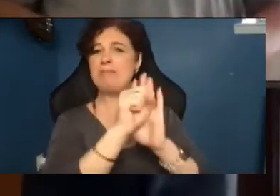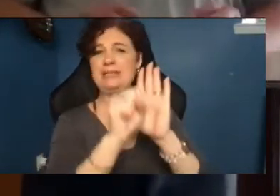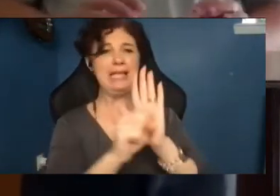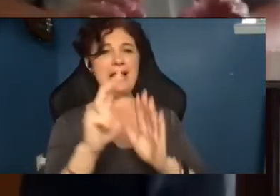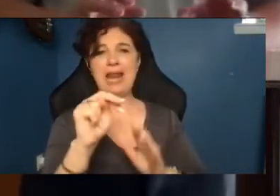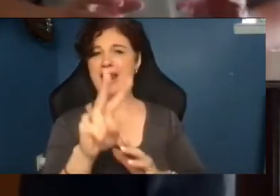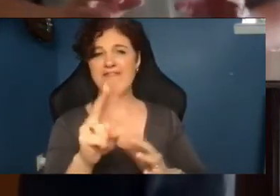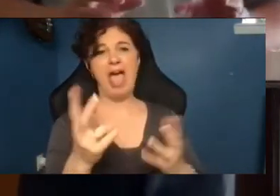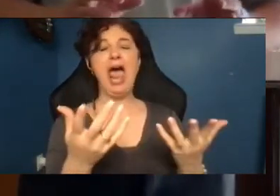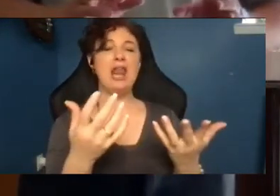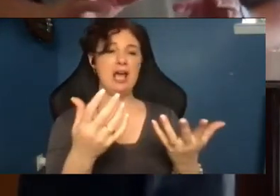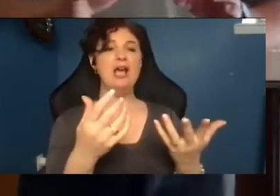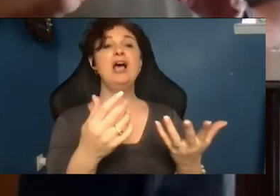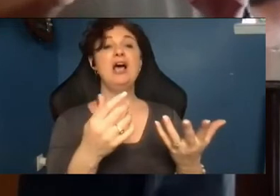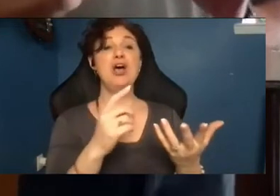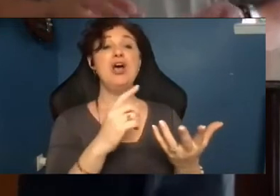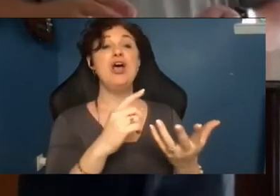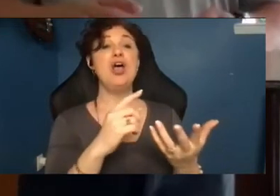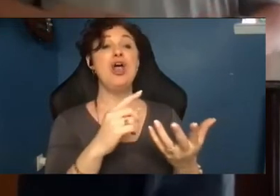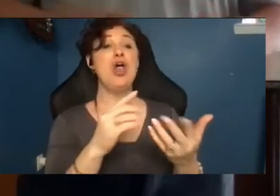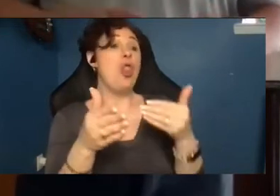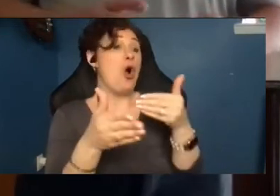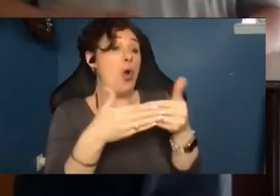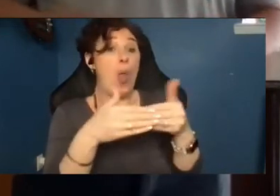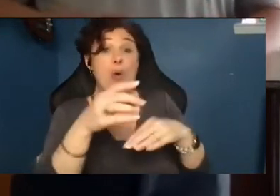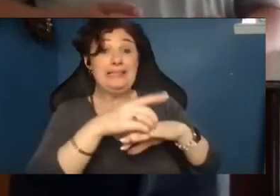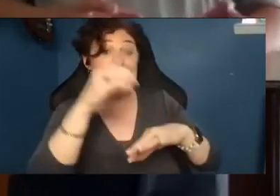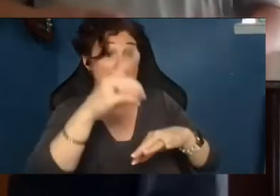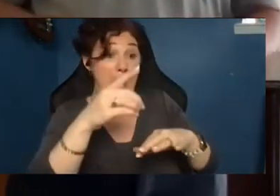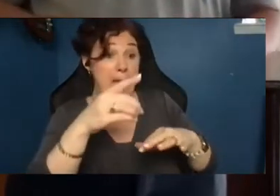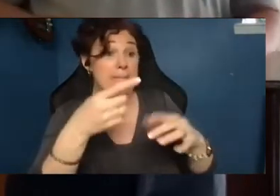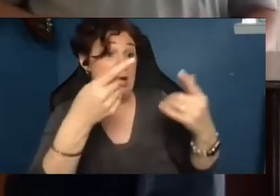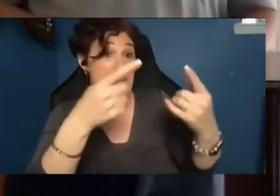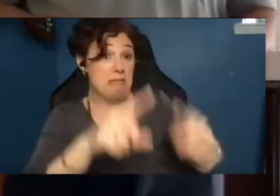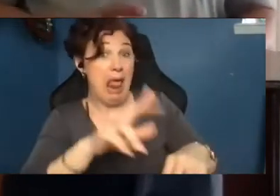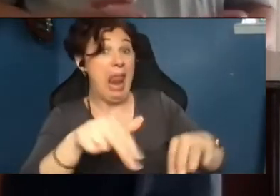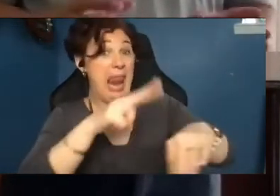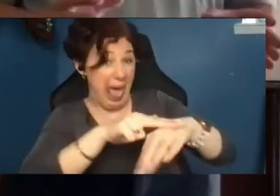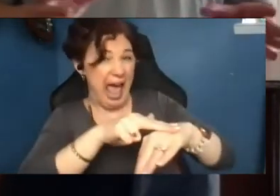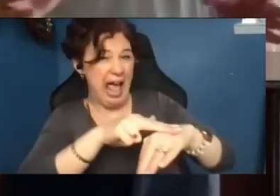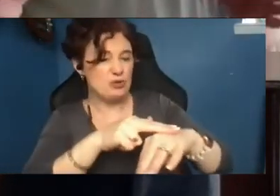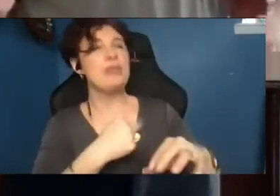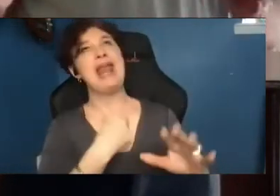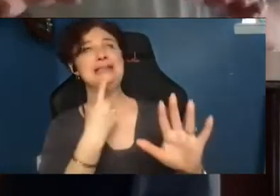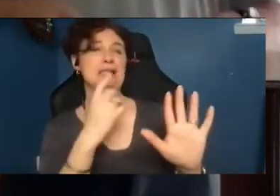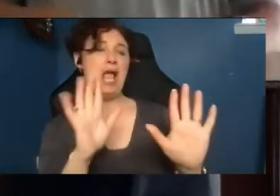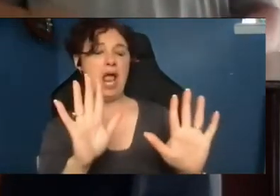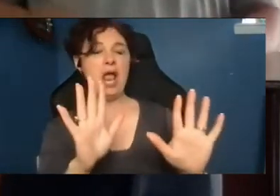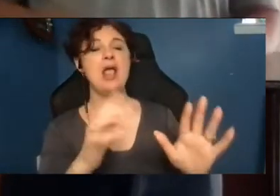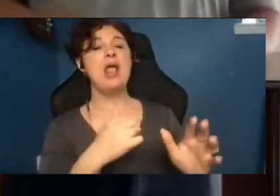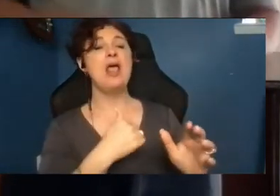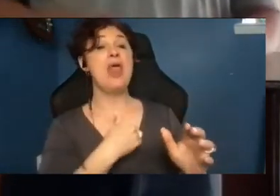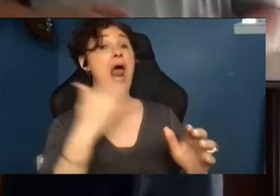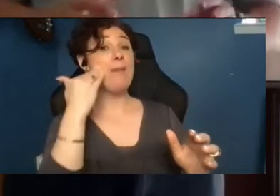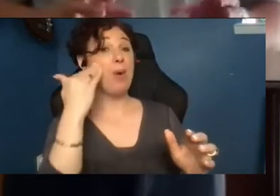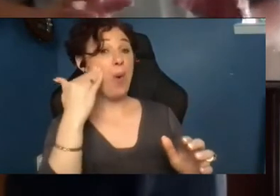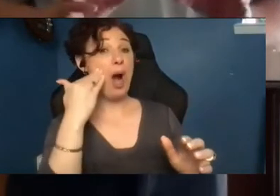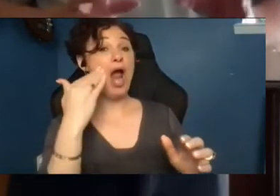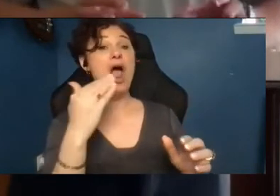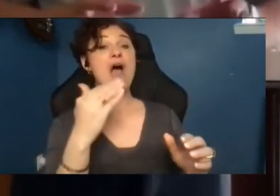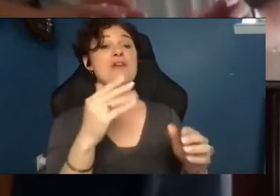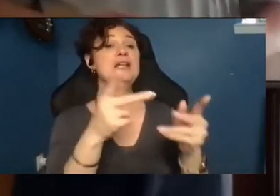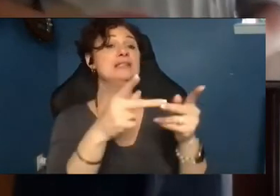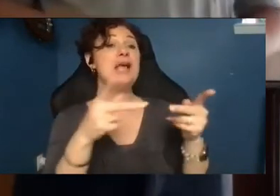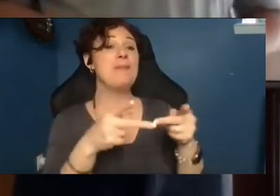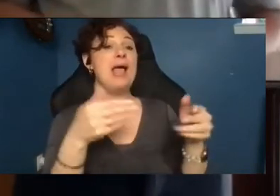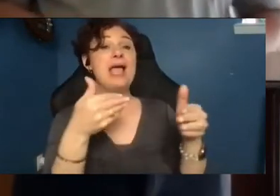Nevada. They're the closest diamond occurrence, natural diamond occurrence, I should say, that I'm aware of is at some